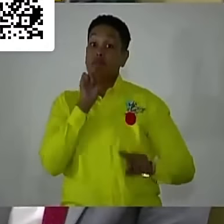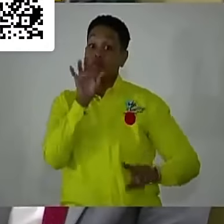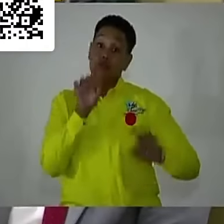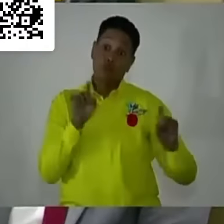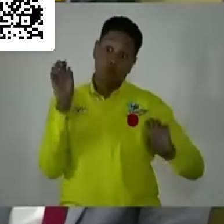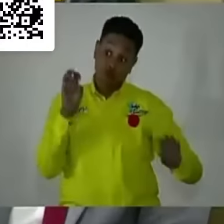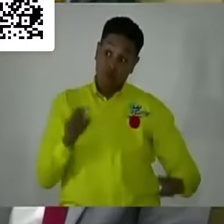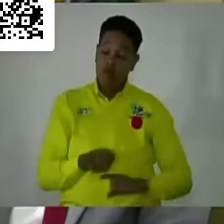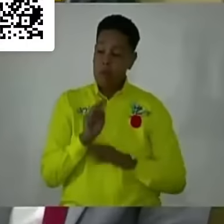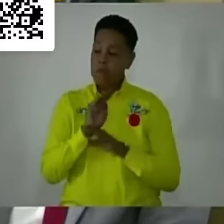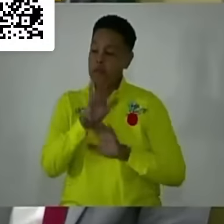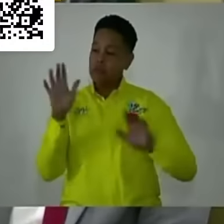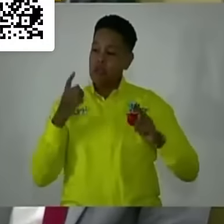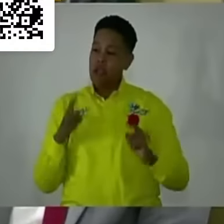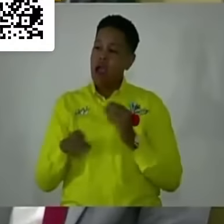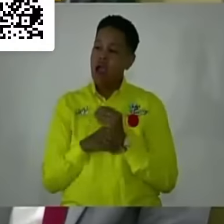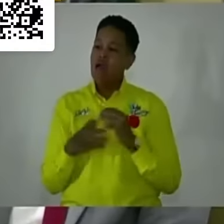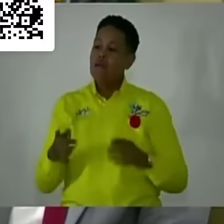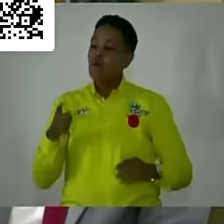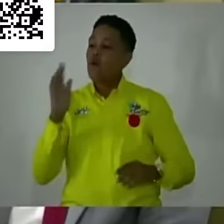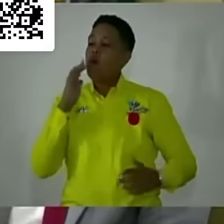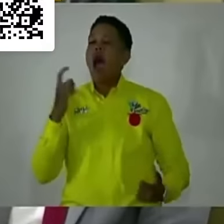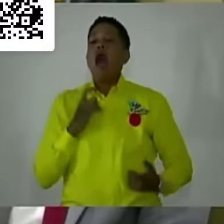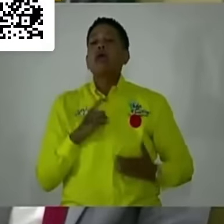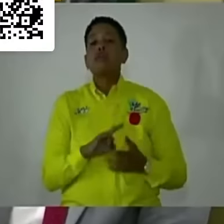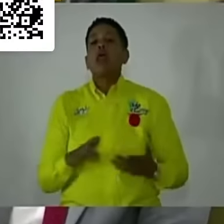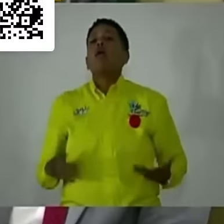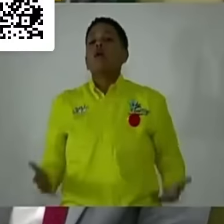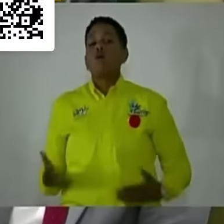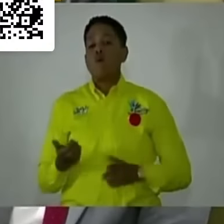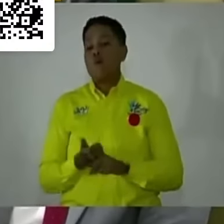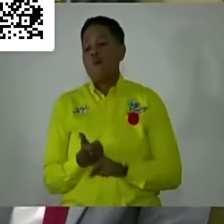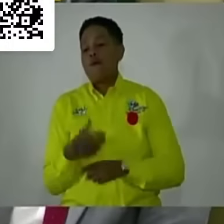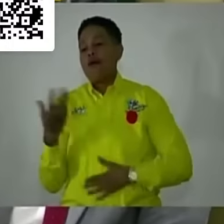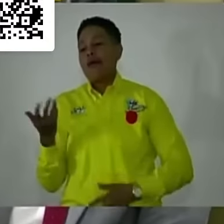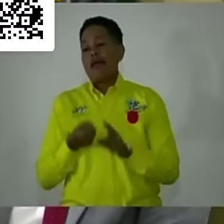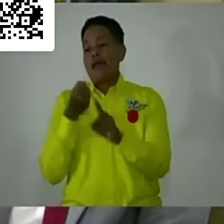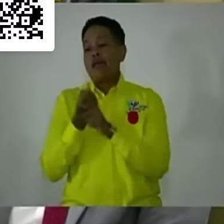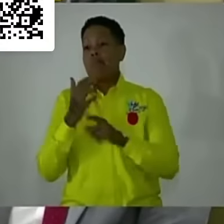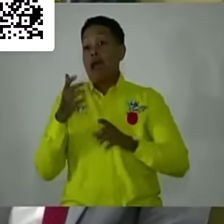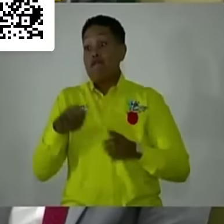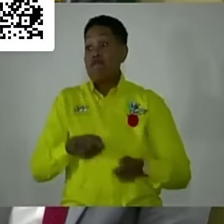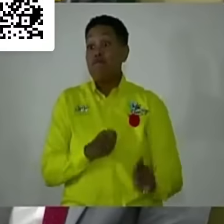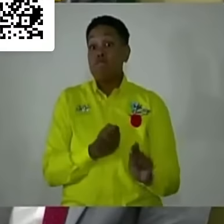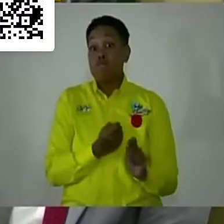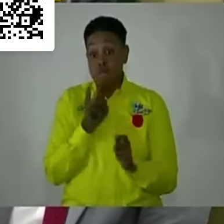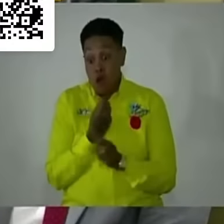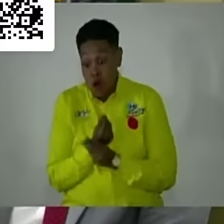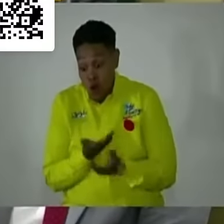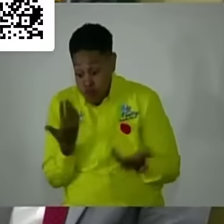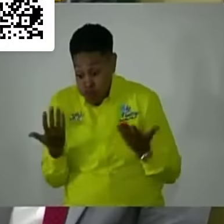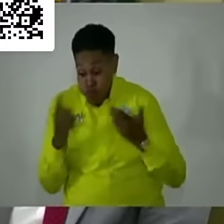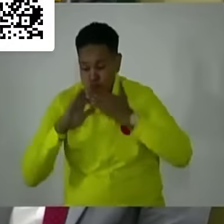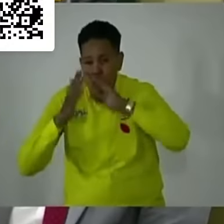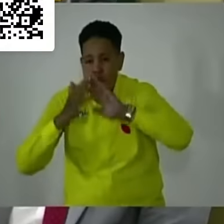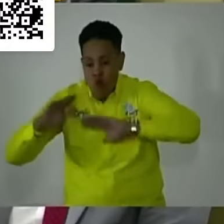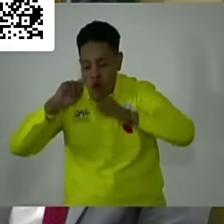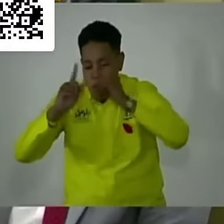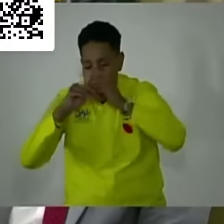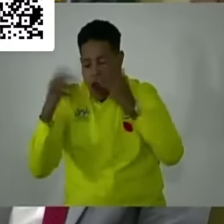from the minister. You had asked about the impact of mining on communities, as well